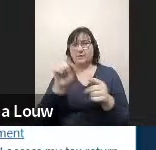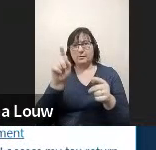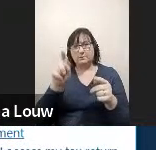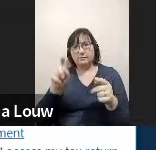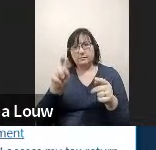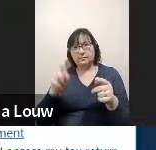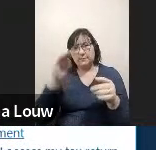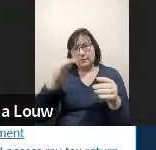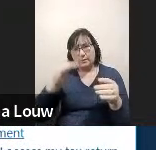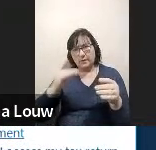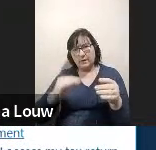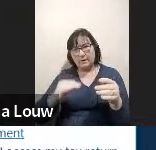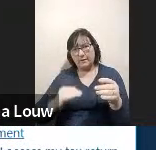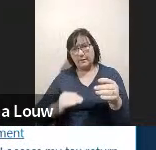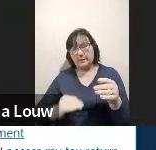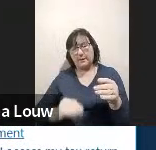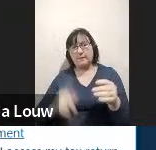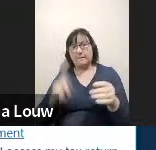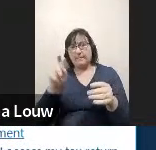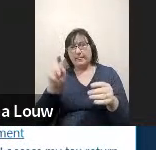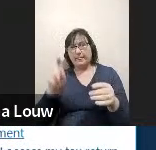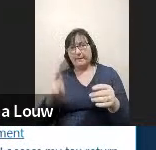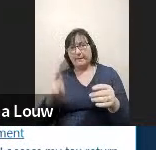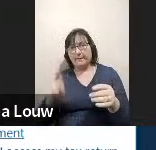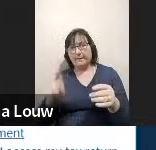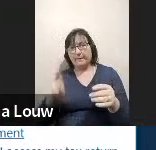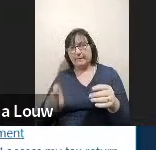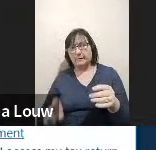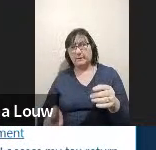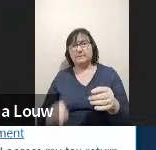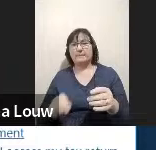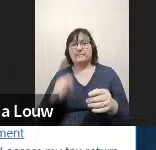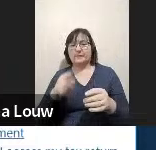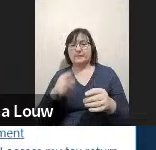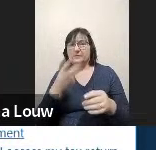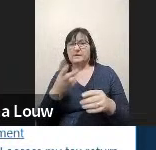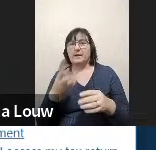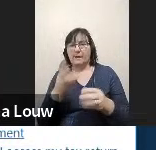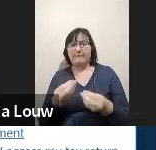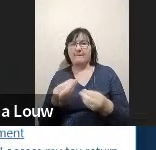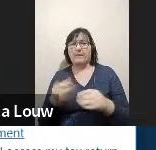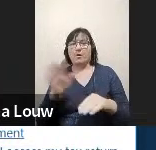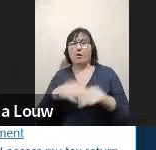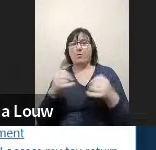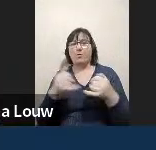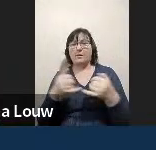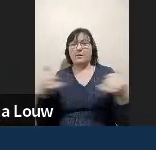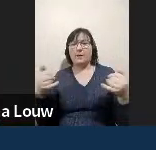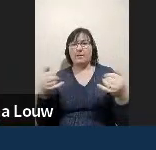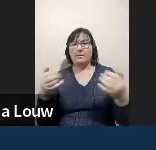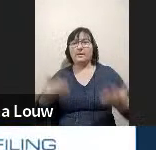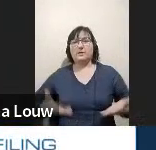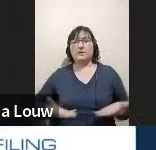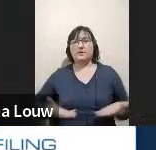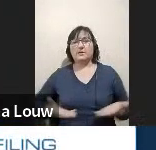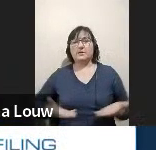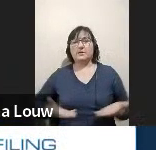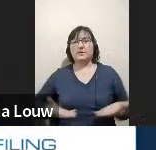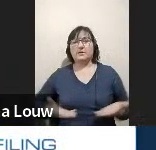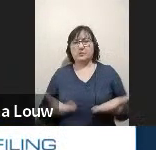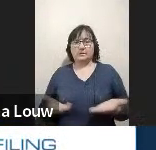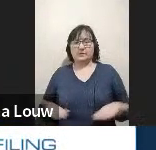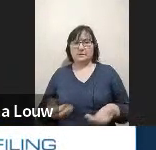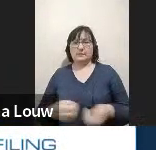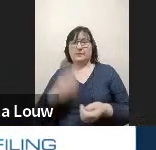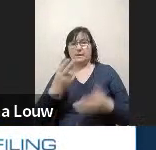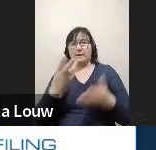have an option where it says online services. Okay, so if you click on online services, you'll have a list of services that